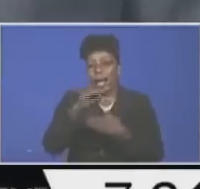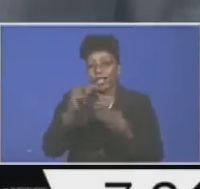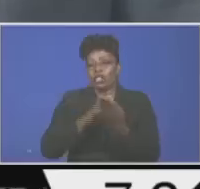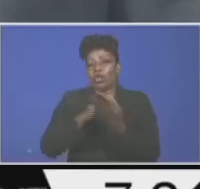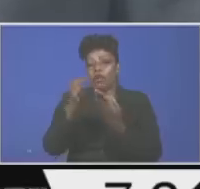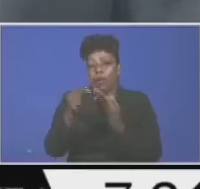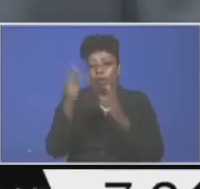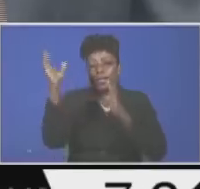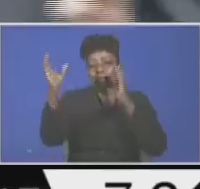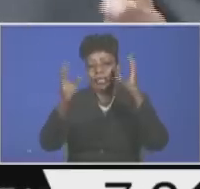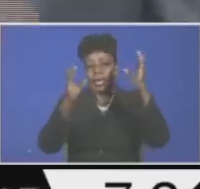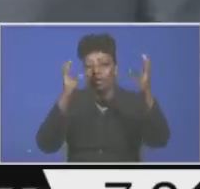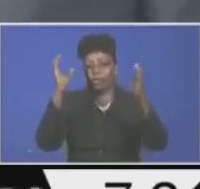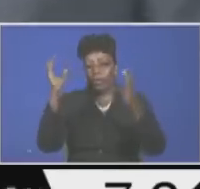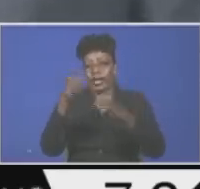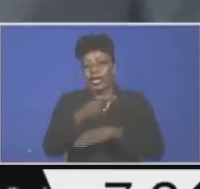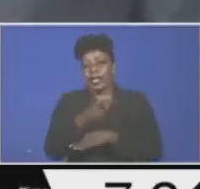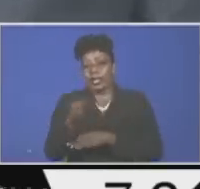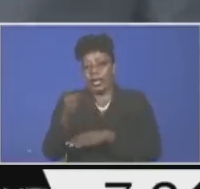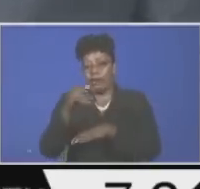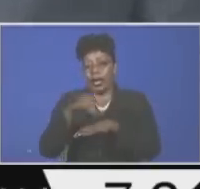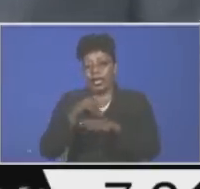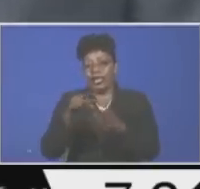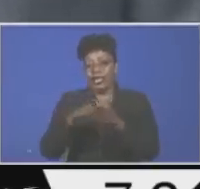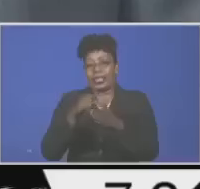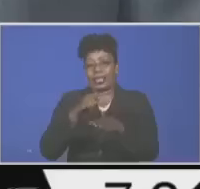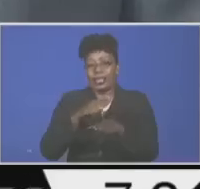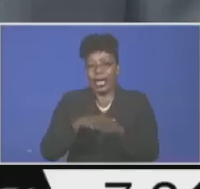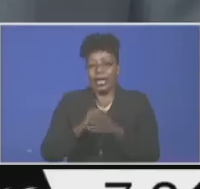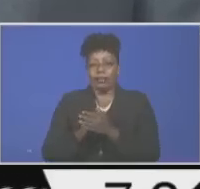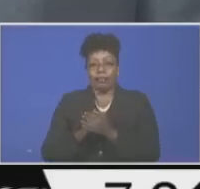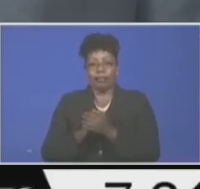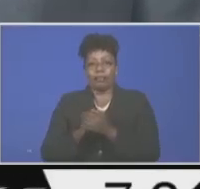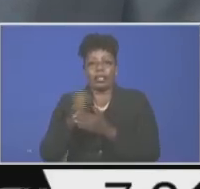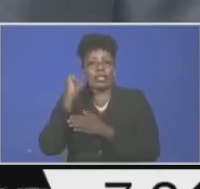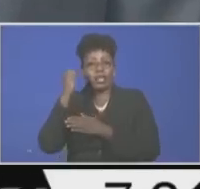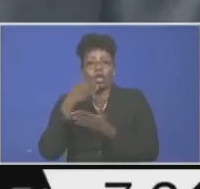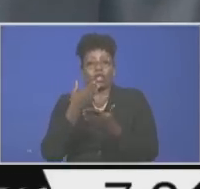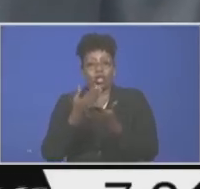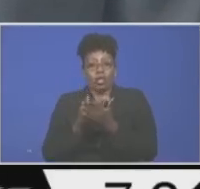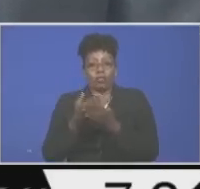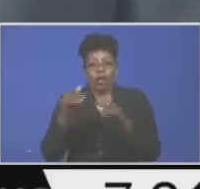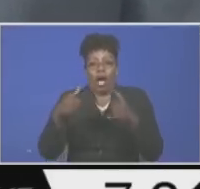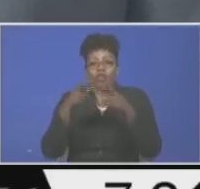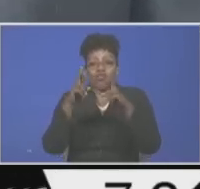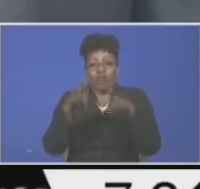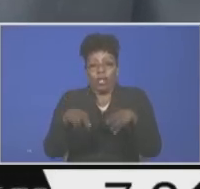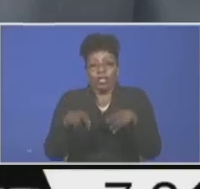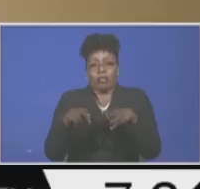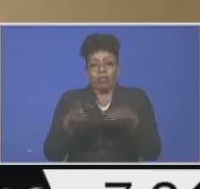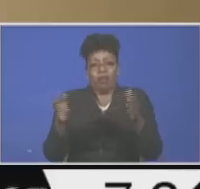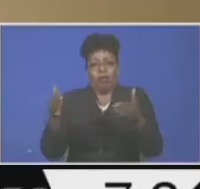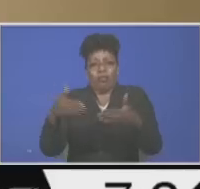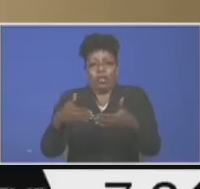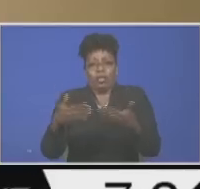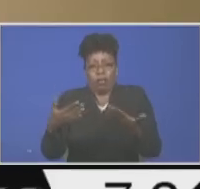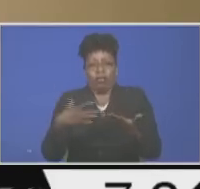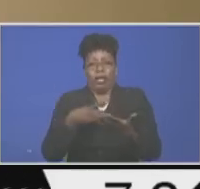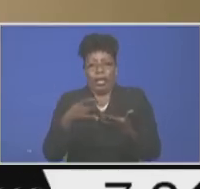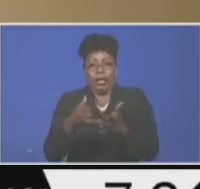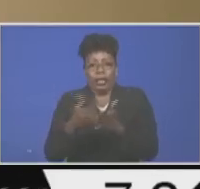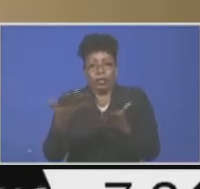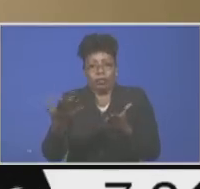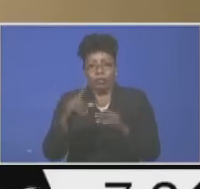them throughout this time. Sounds really good. So how are Centerville residents embracing a September to Remember? You